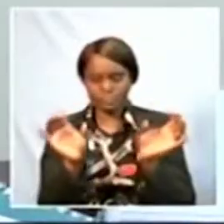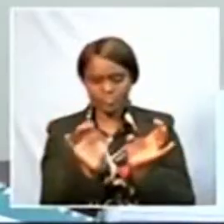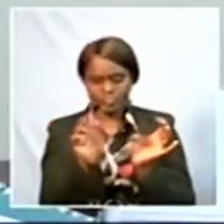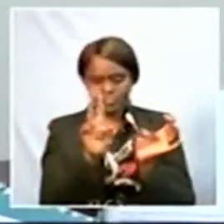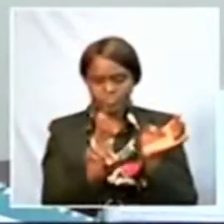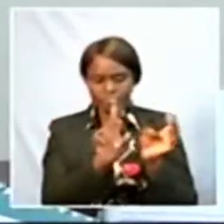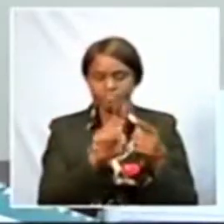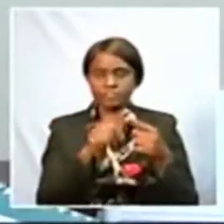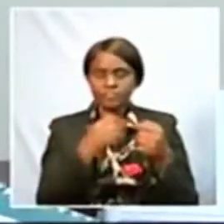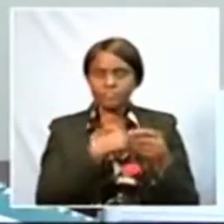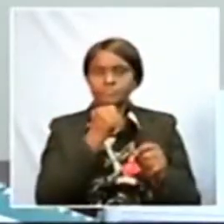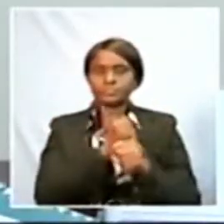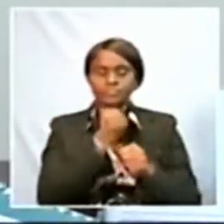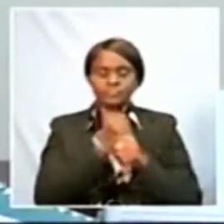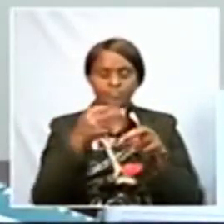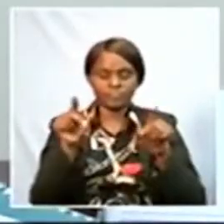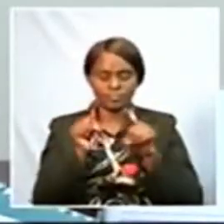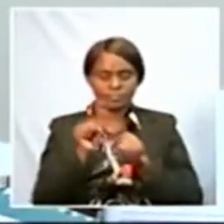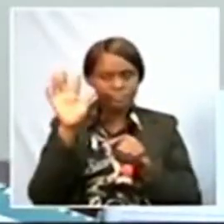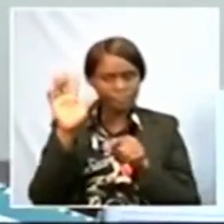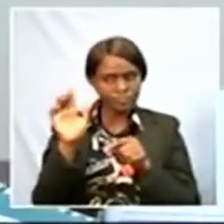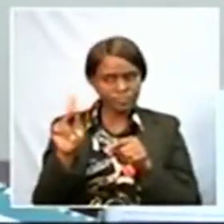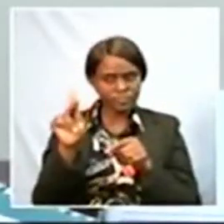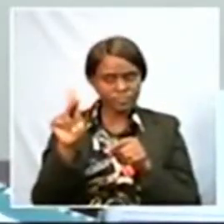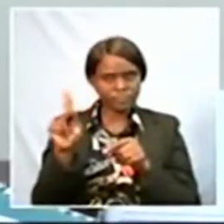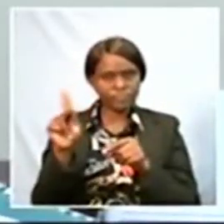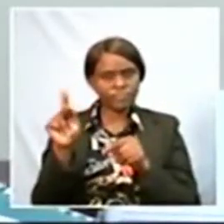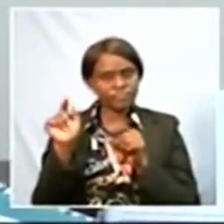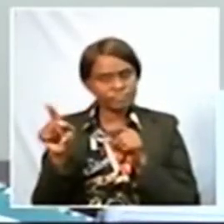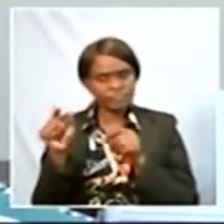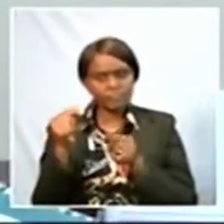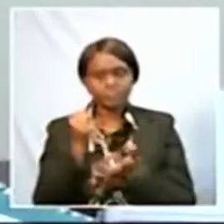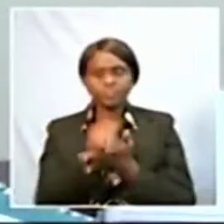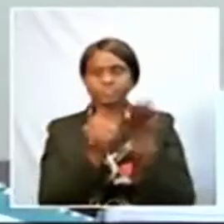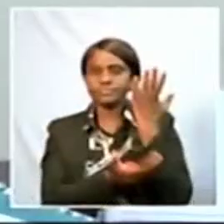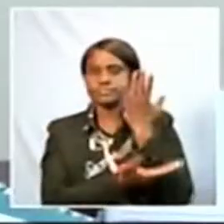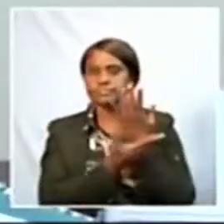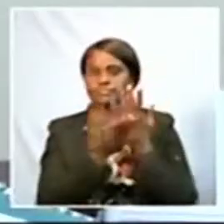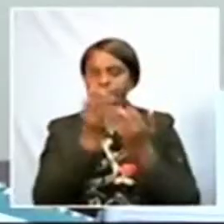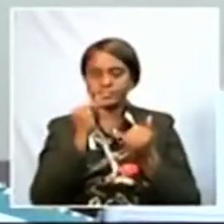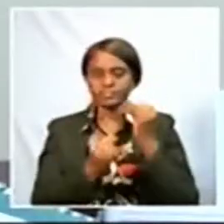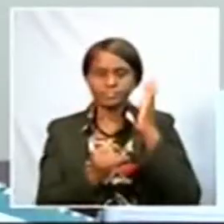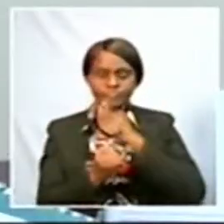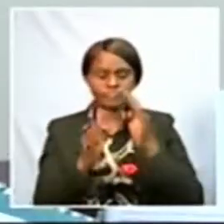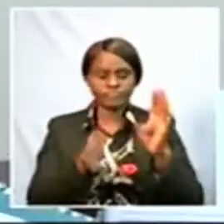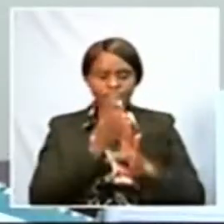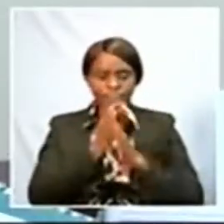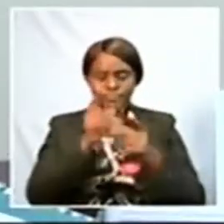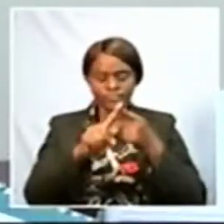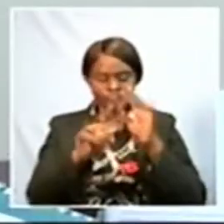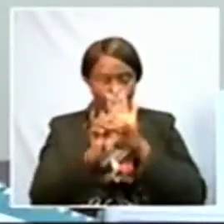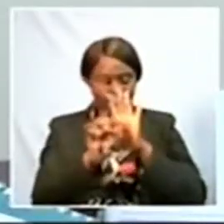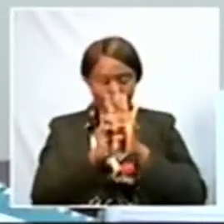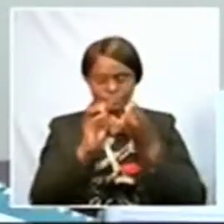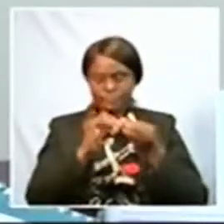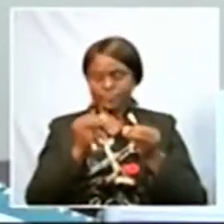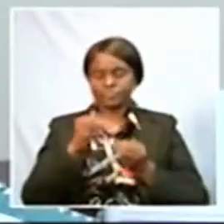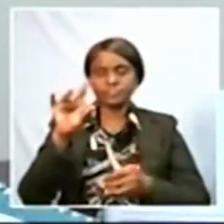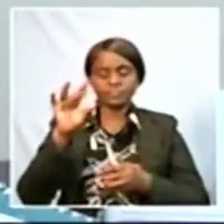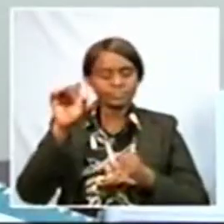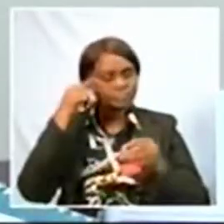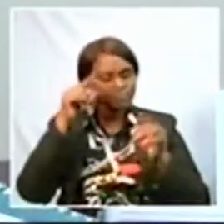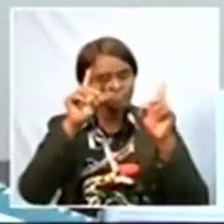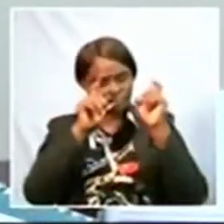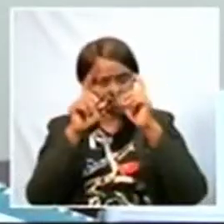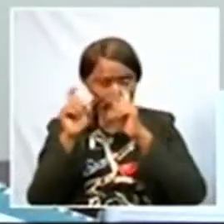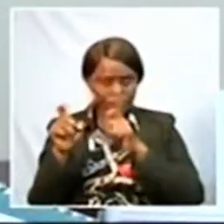carry out roadworks, and the Kalalasaka Namuswa road was graded to completion. Refer to Appendix 8 for pictures,